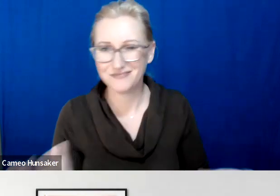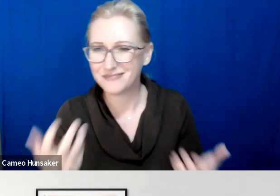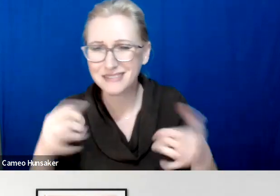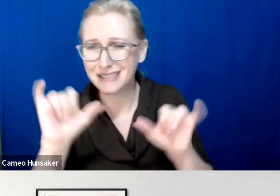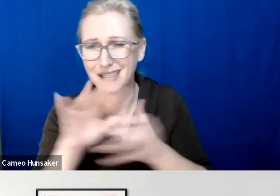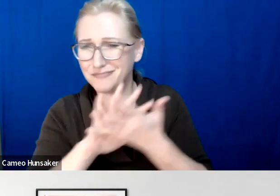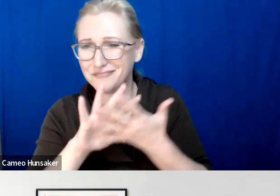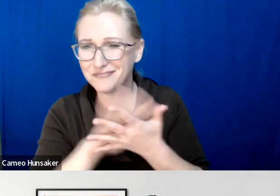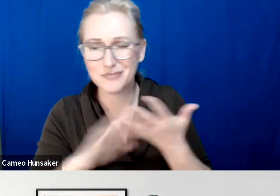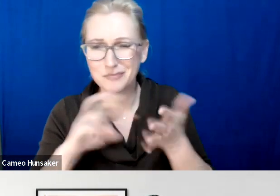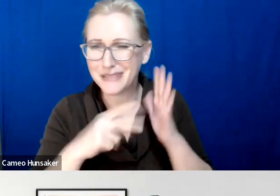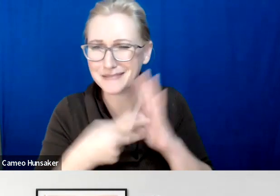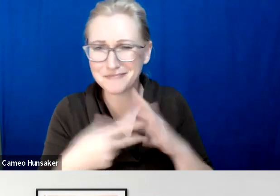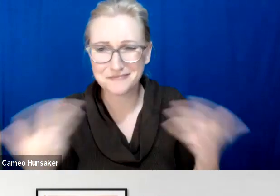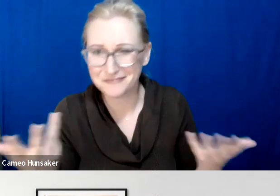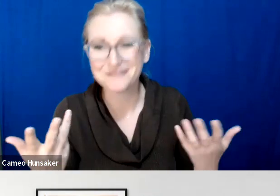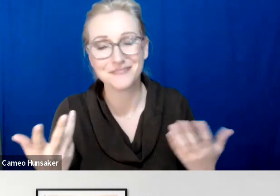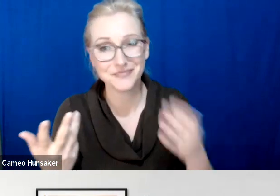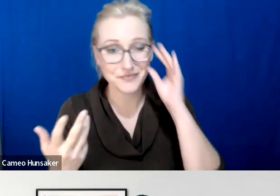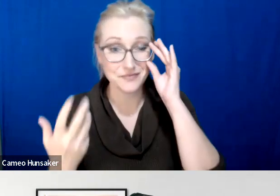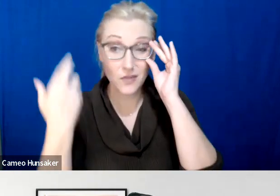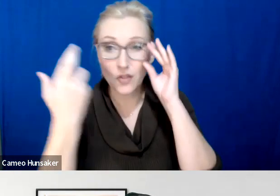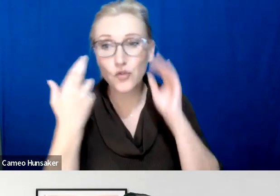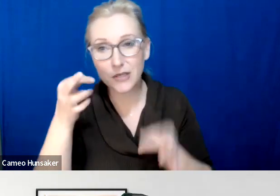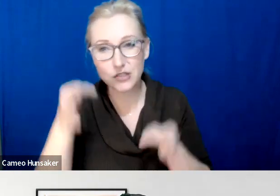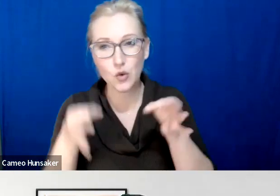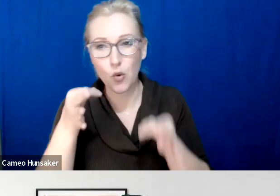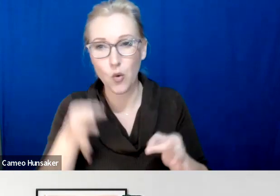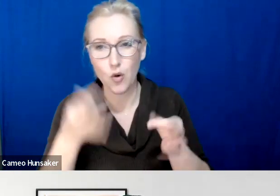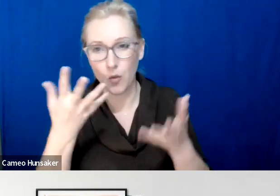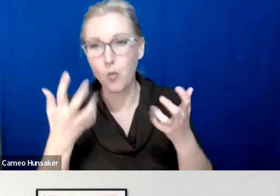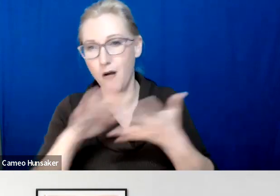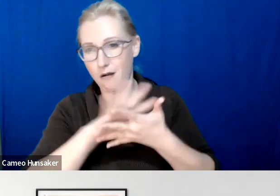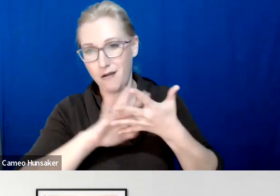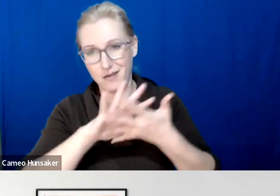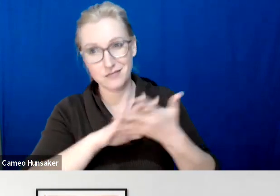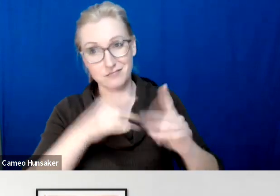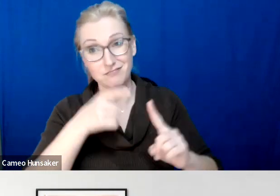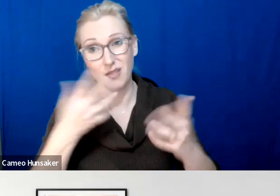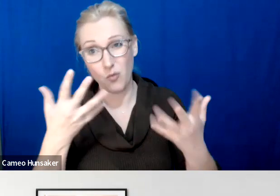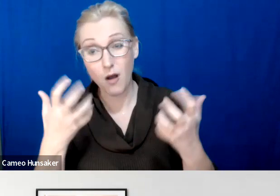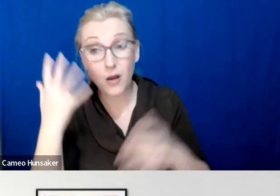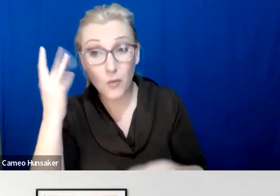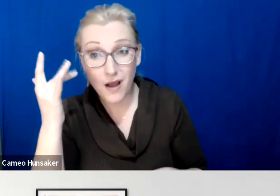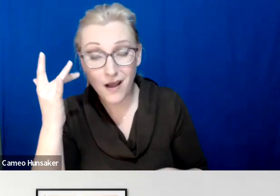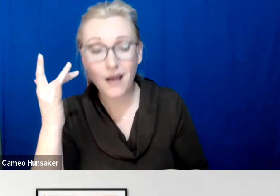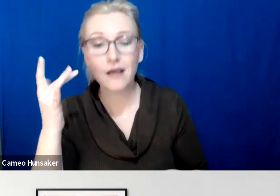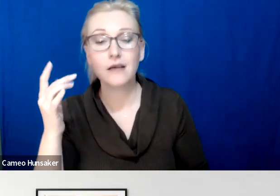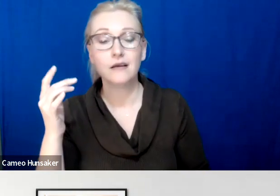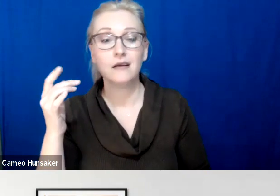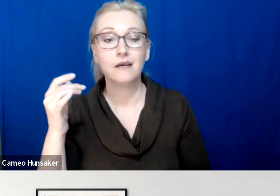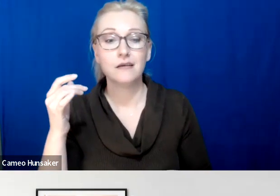least, very subjective. The reason the court left it super subjective is because they feel like it's